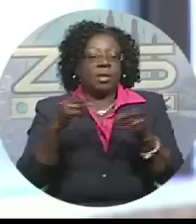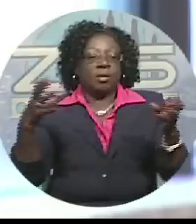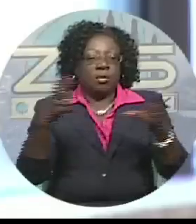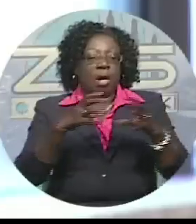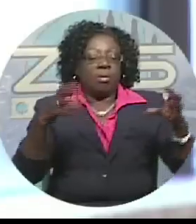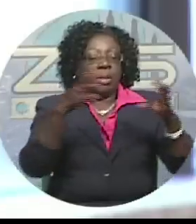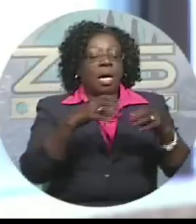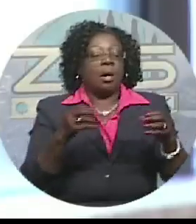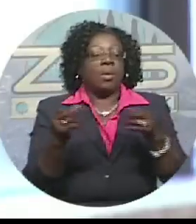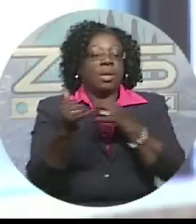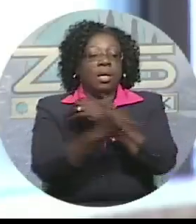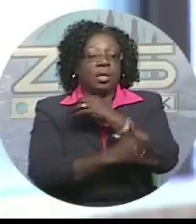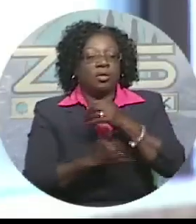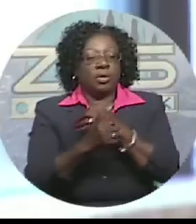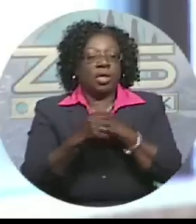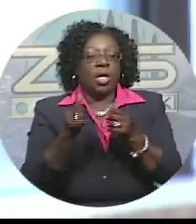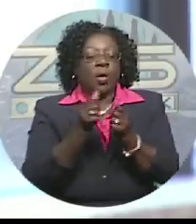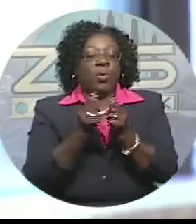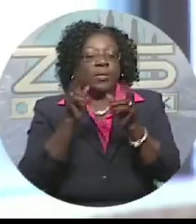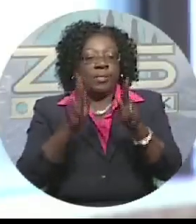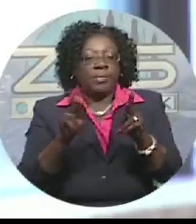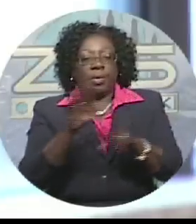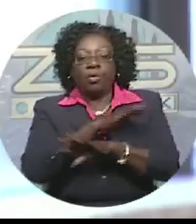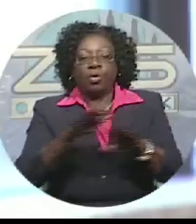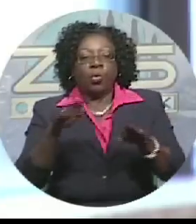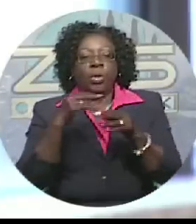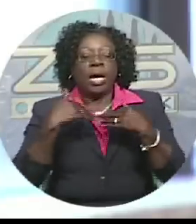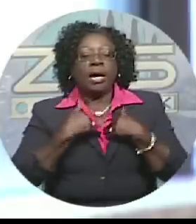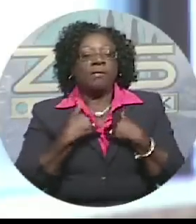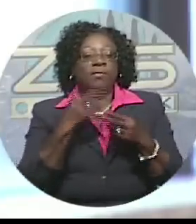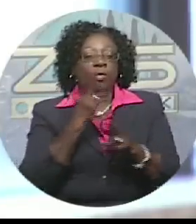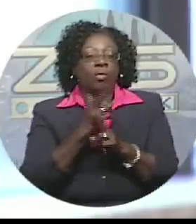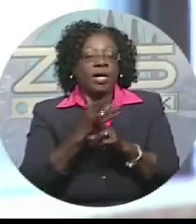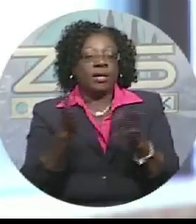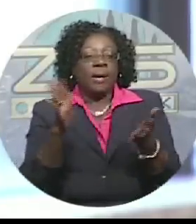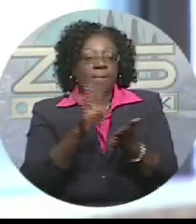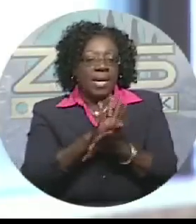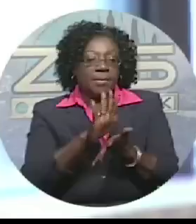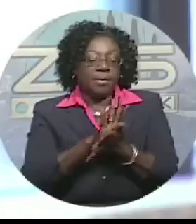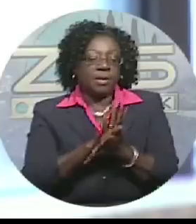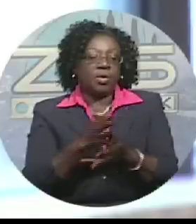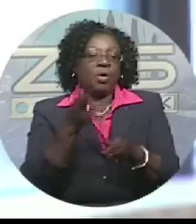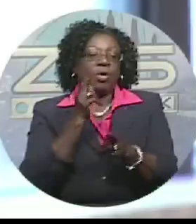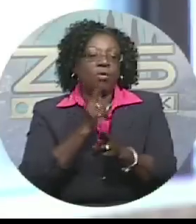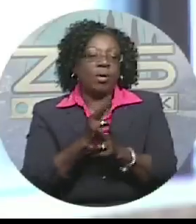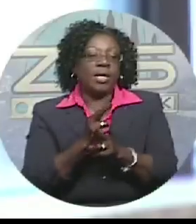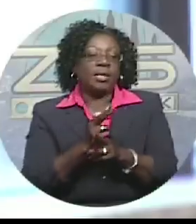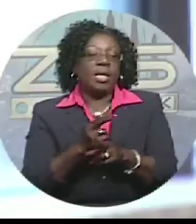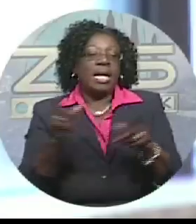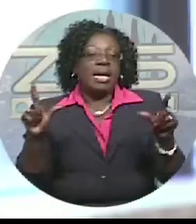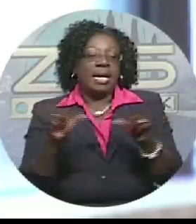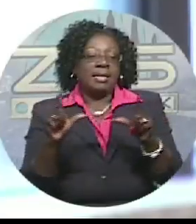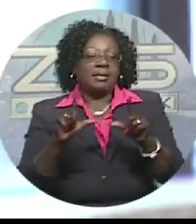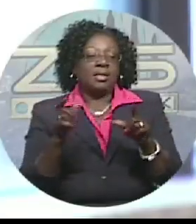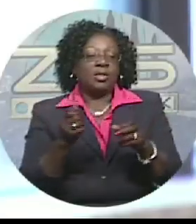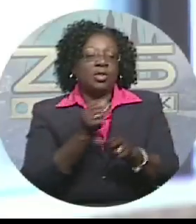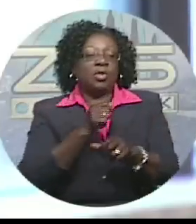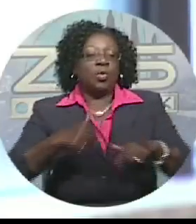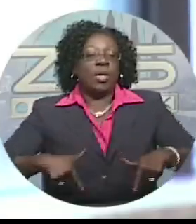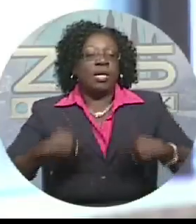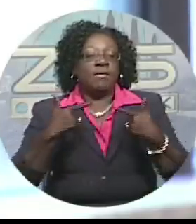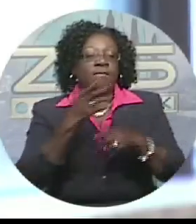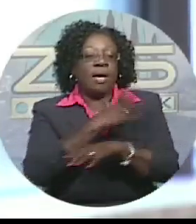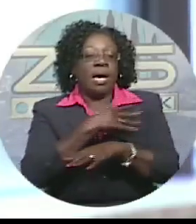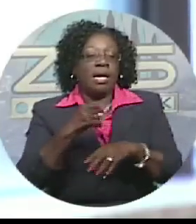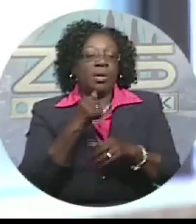in our country. It is a threat to our national security. It's a threat to our cultural identity. And Bahamians have had enough of it, and they